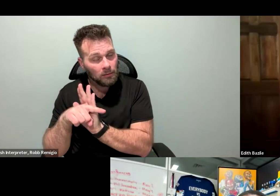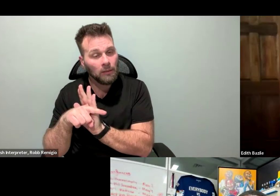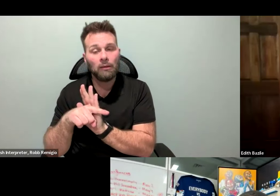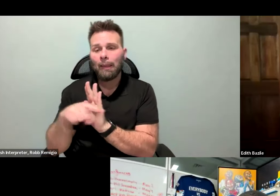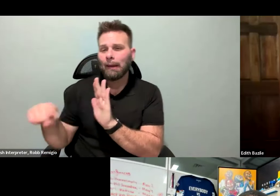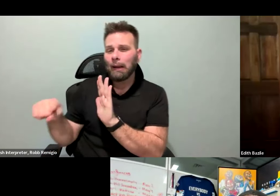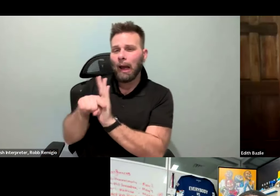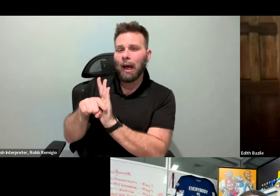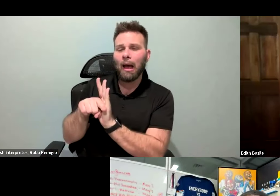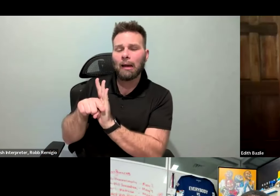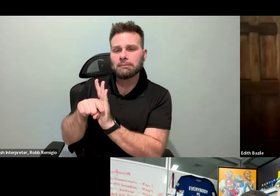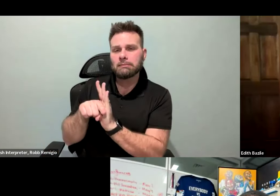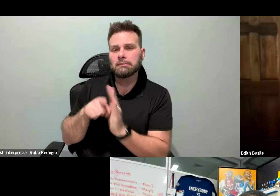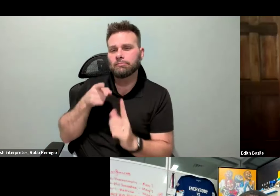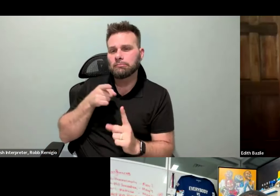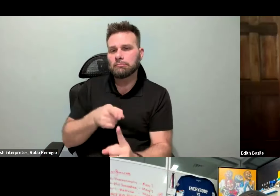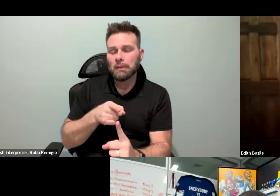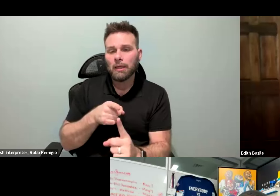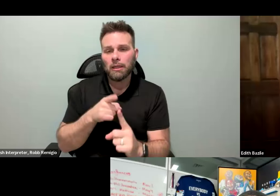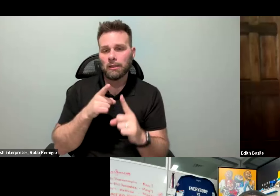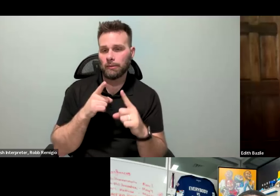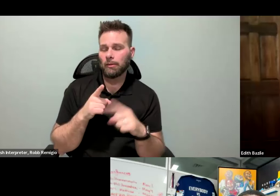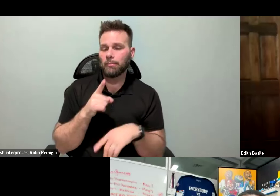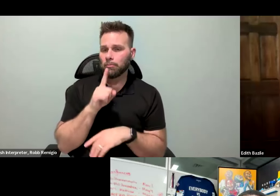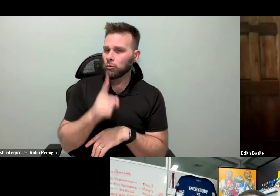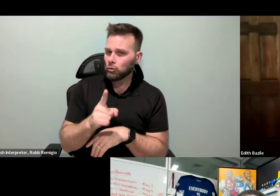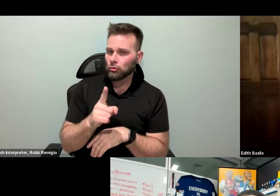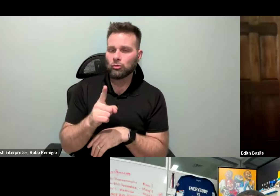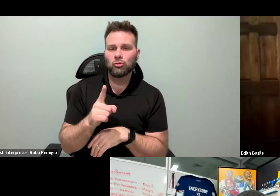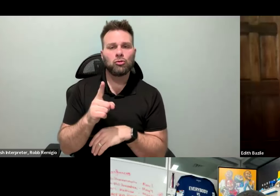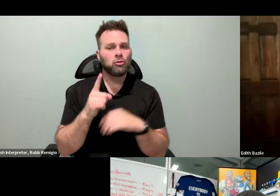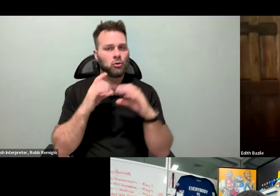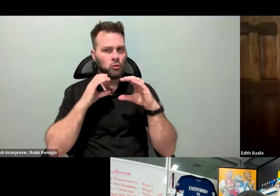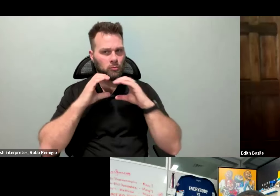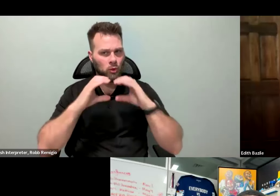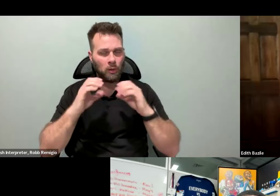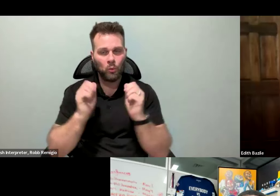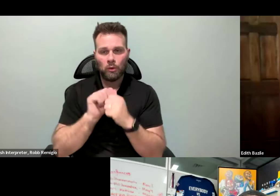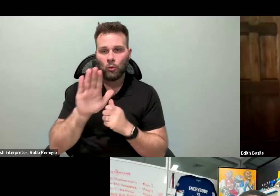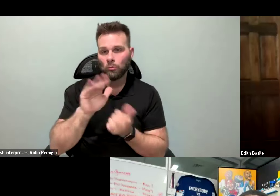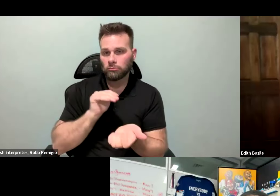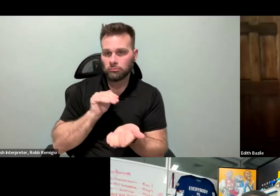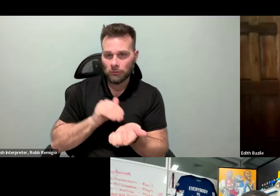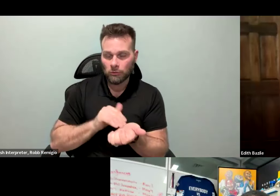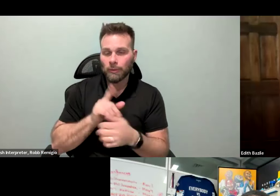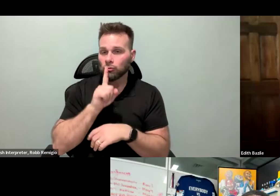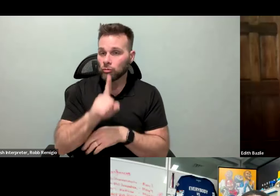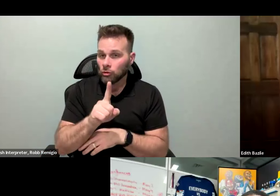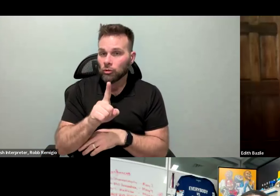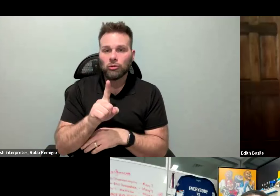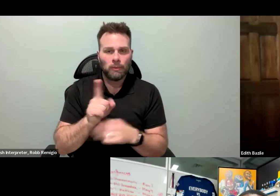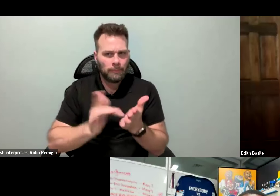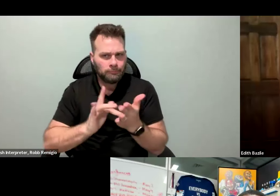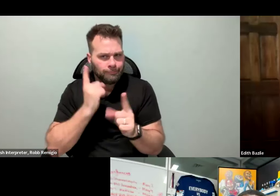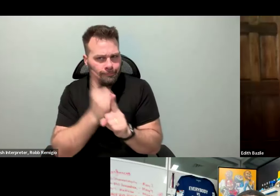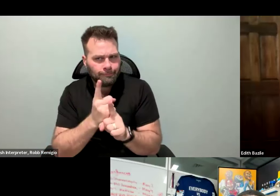say, communication with the provider and ensuring that the appropriate dose and medication is utilized.